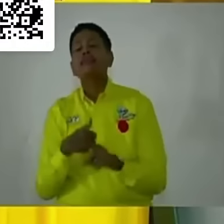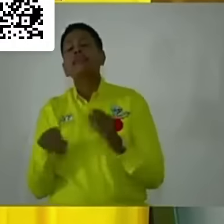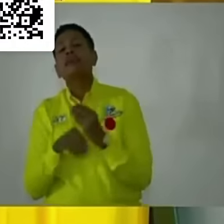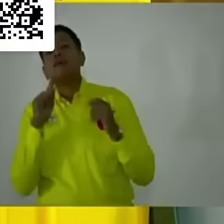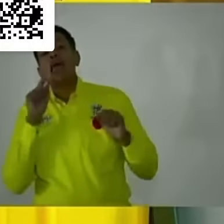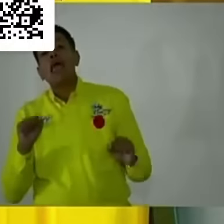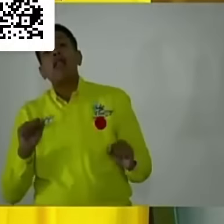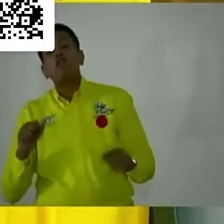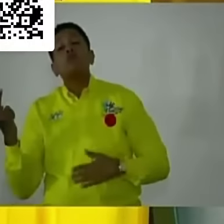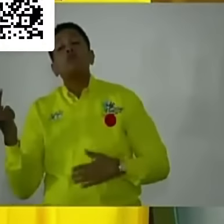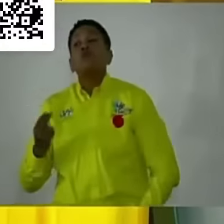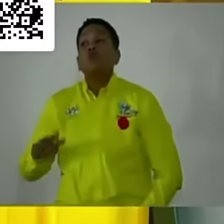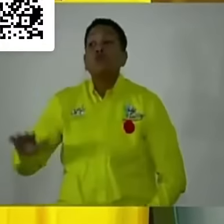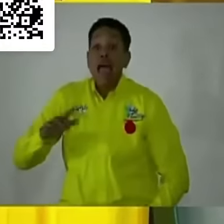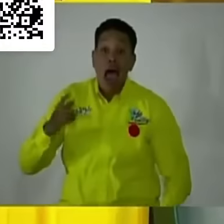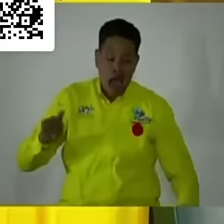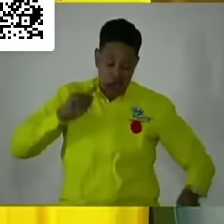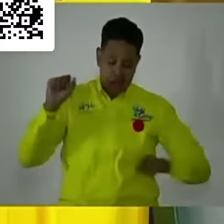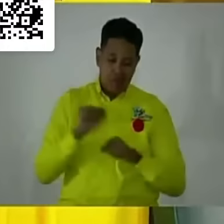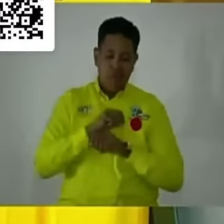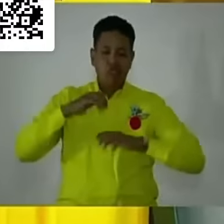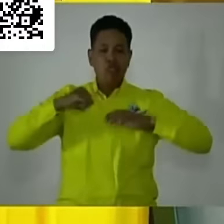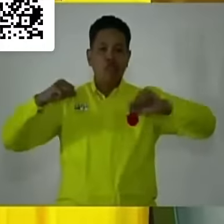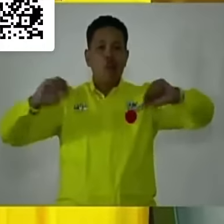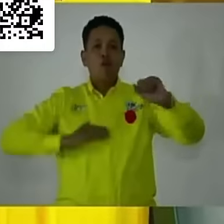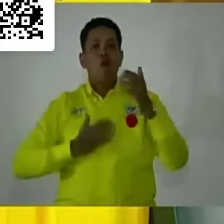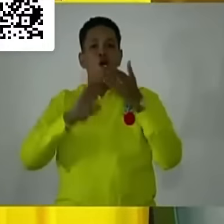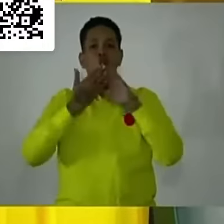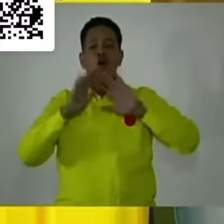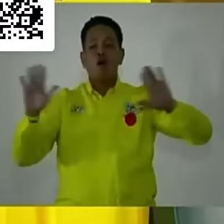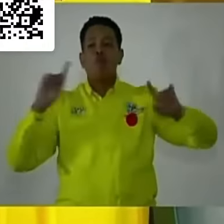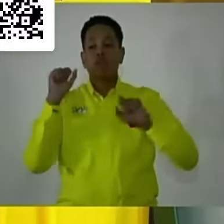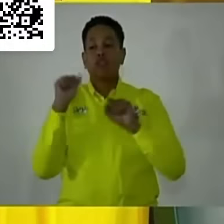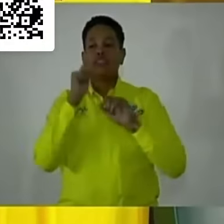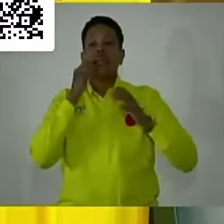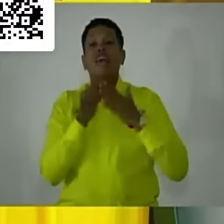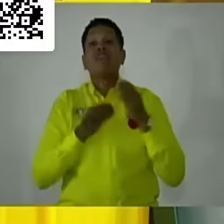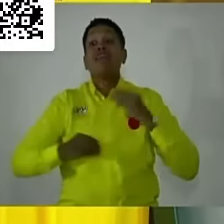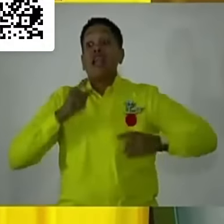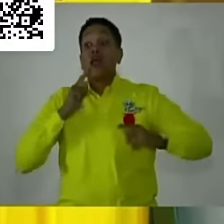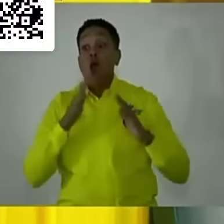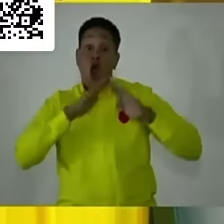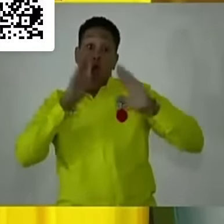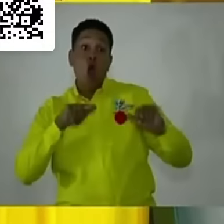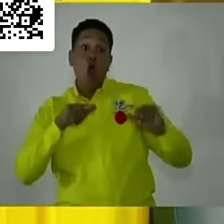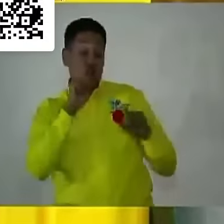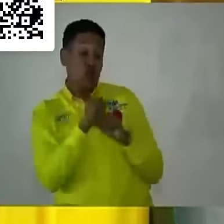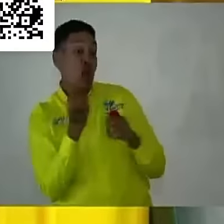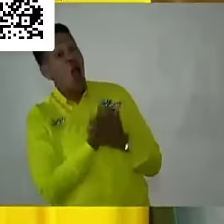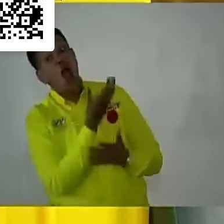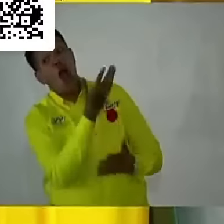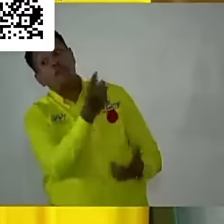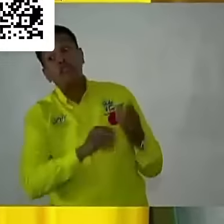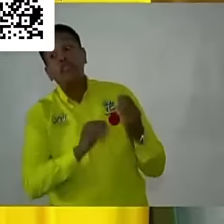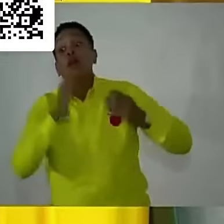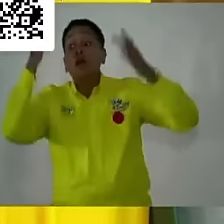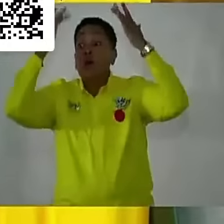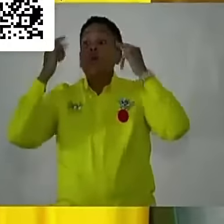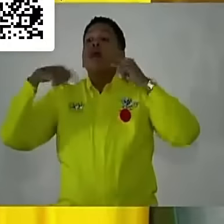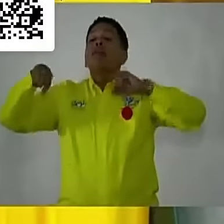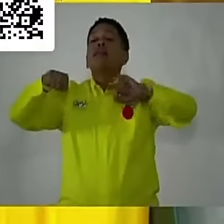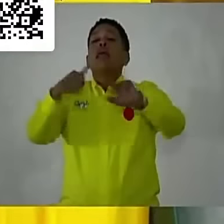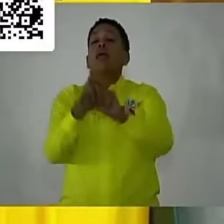be utilized has robbed our communities of economic and housing opportunities because they